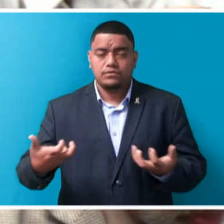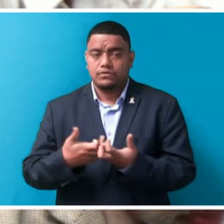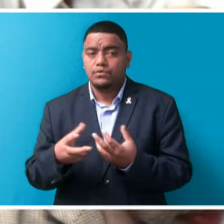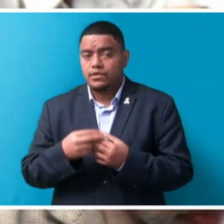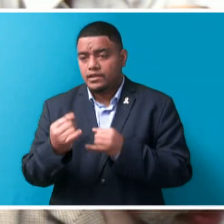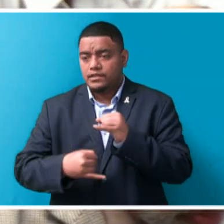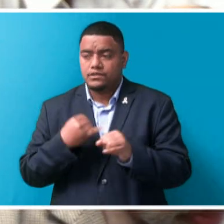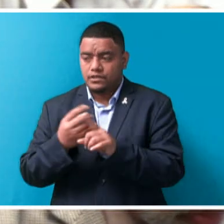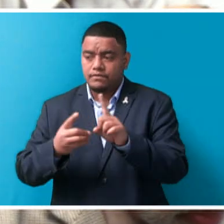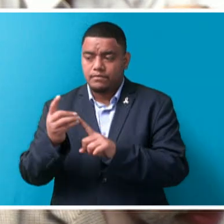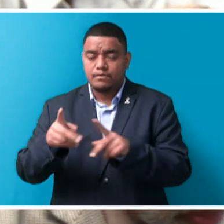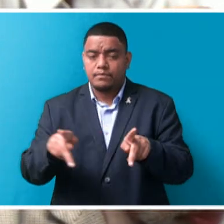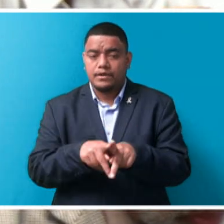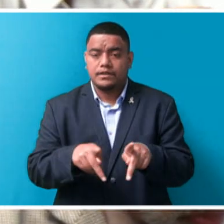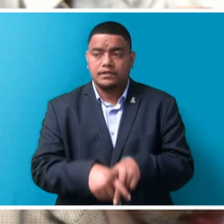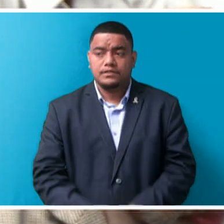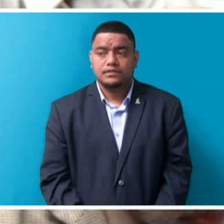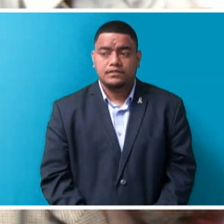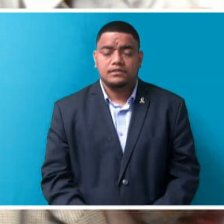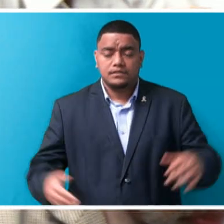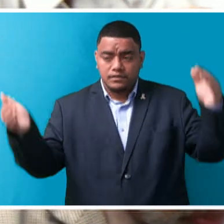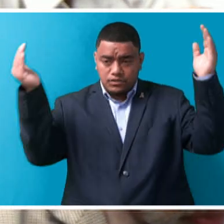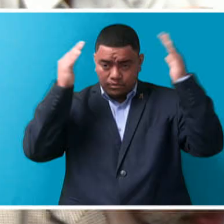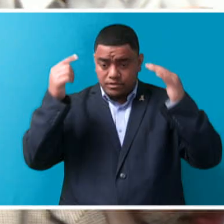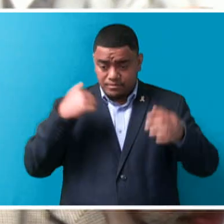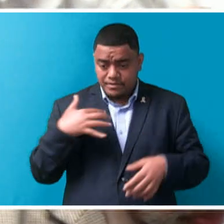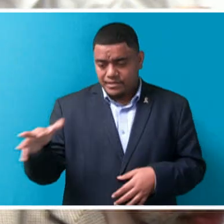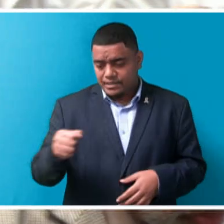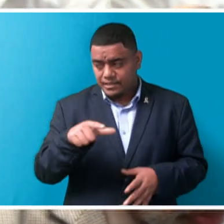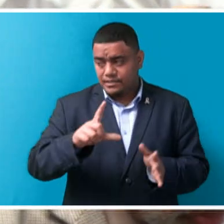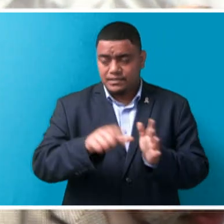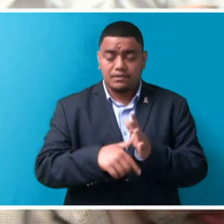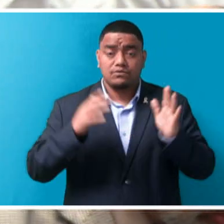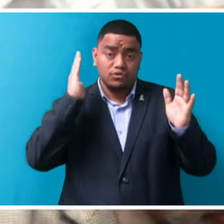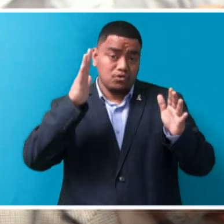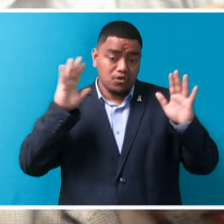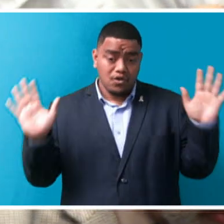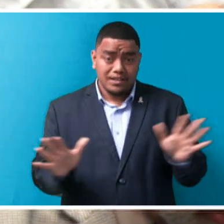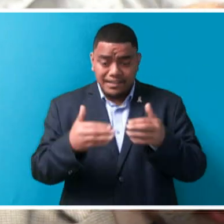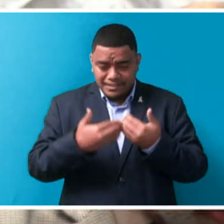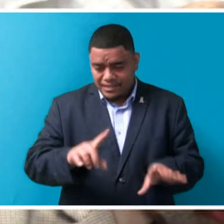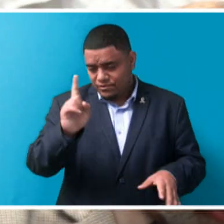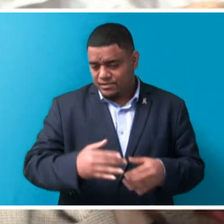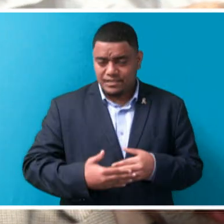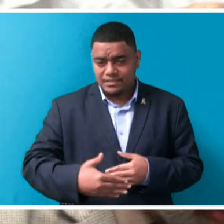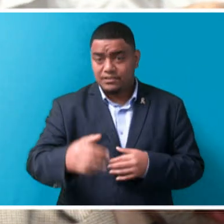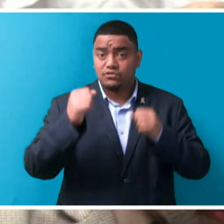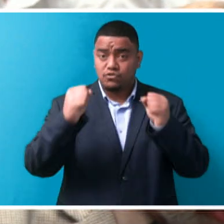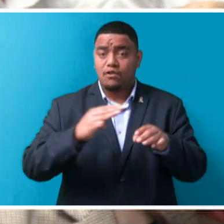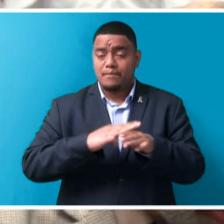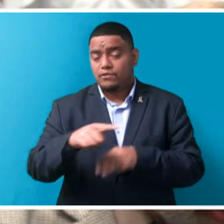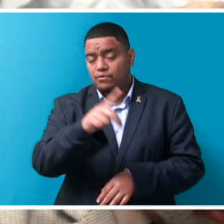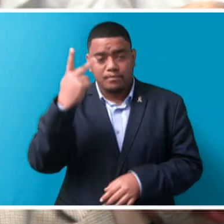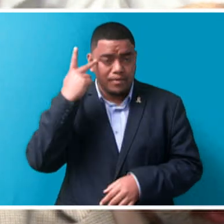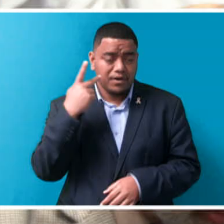international development partners. Mr. Speaker, may I take this time as school holidays begin today to send a strong message to parents